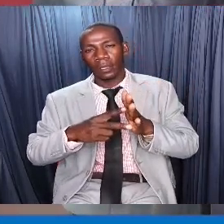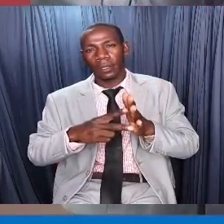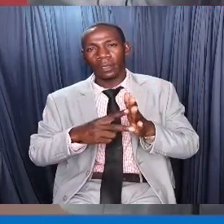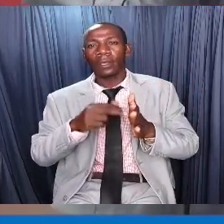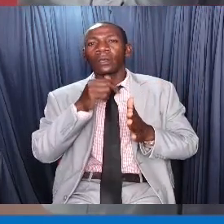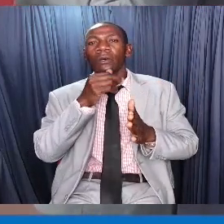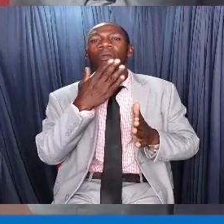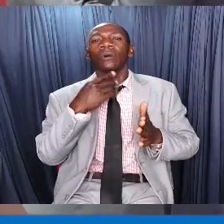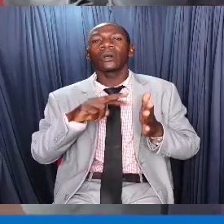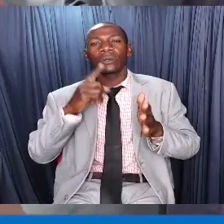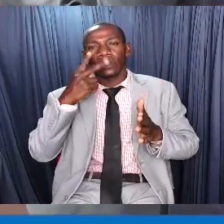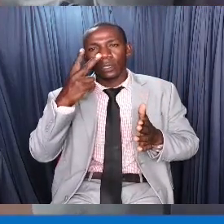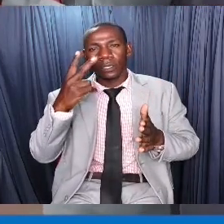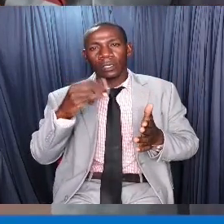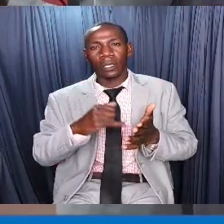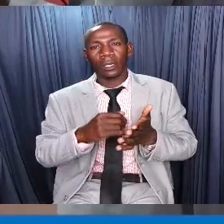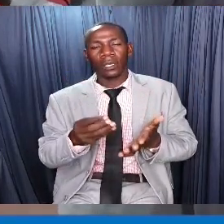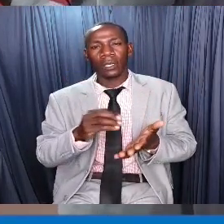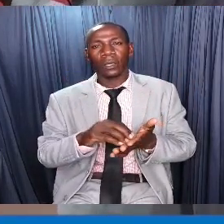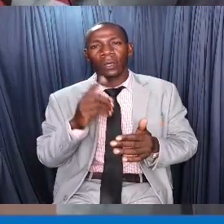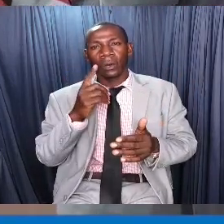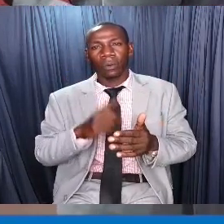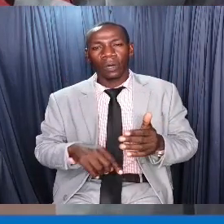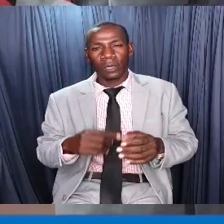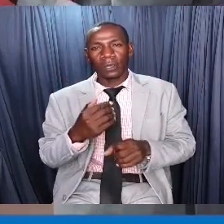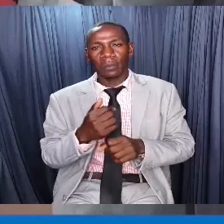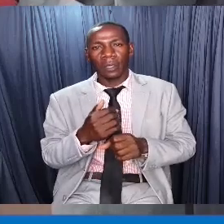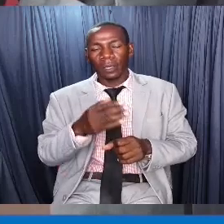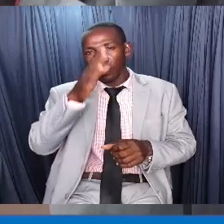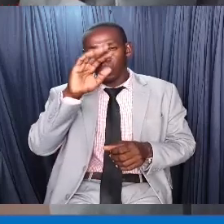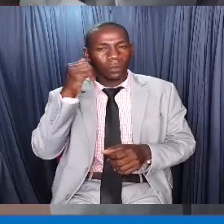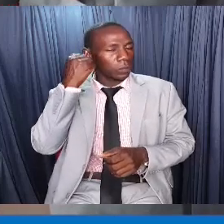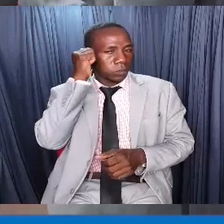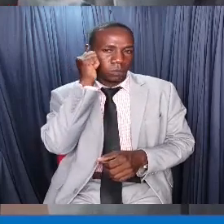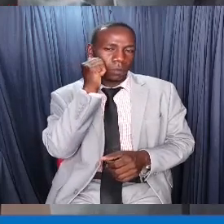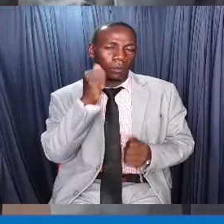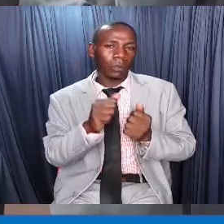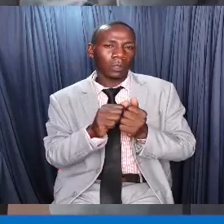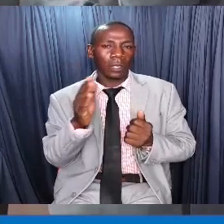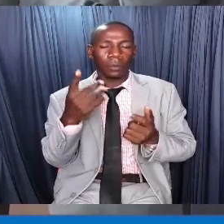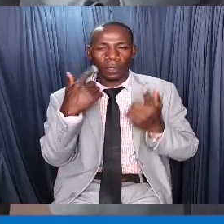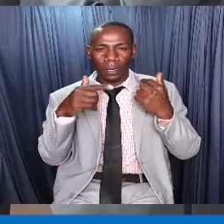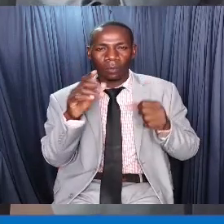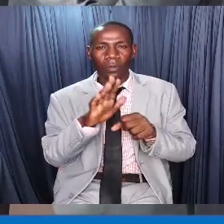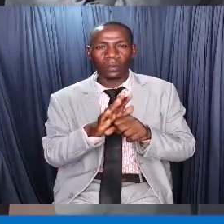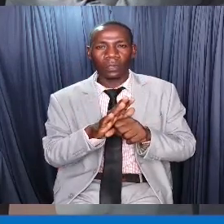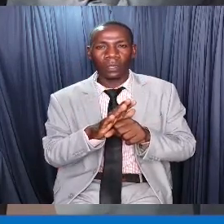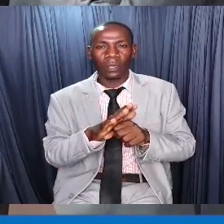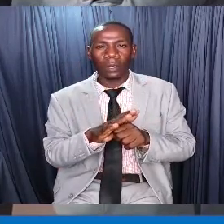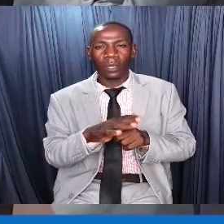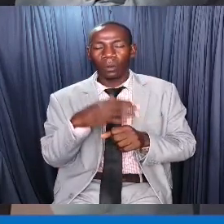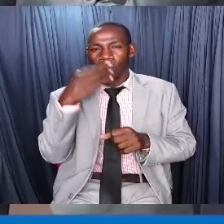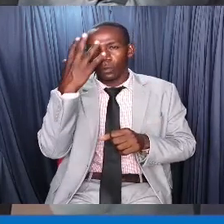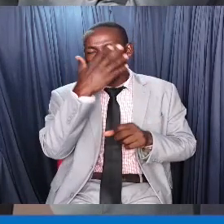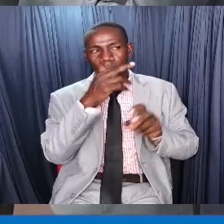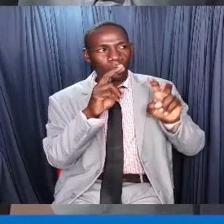Hataki kuyaona tena. He no longer wanted to see. Yale anamfanya Mungu anateta na yeye. What made God to argue with him? Akalia sana. He really cried. Uso wake ukiwa